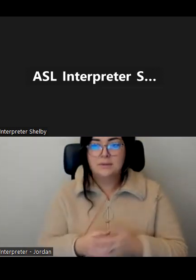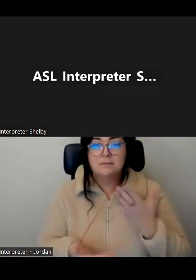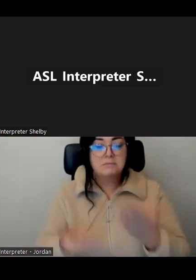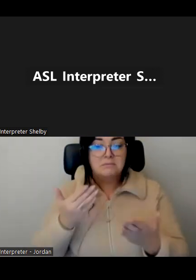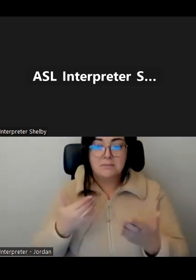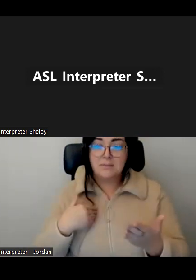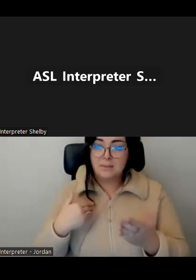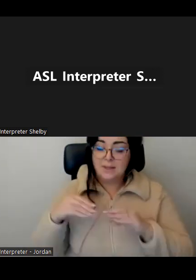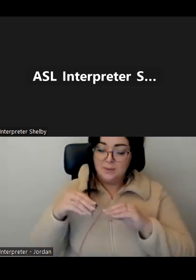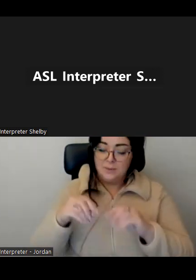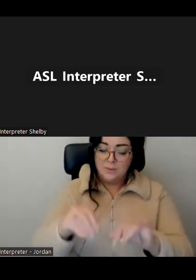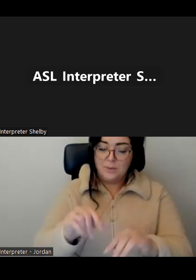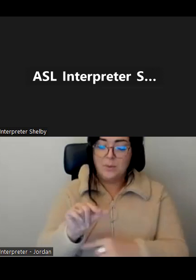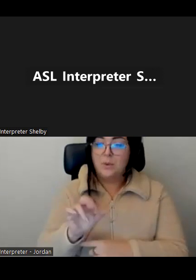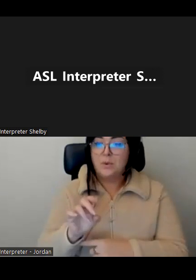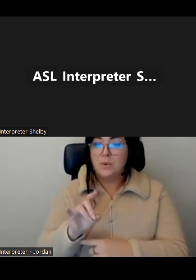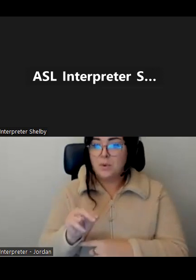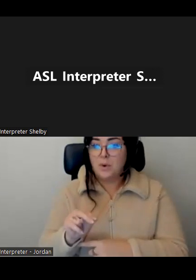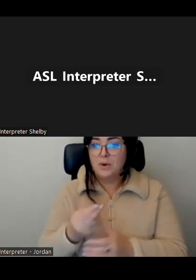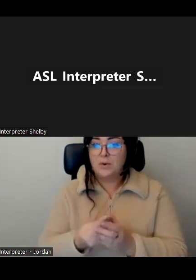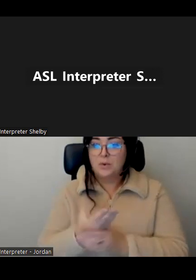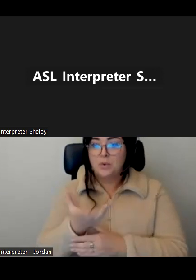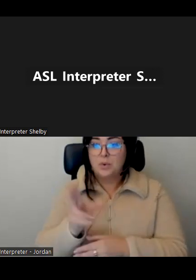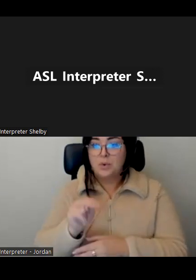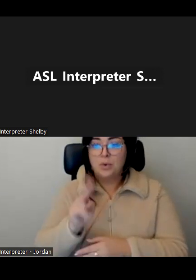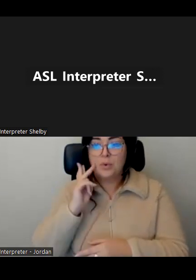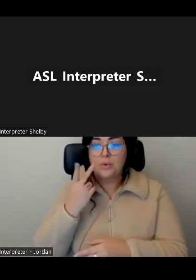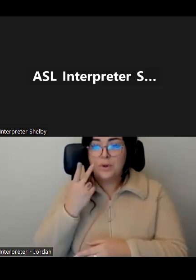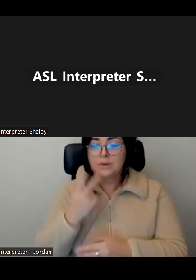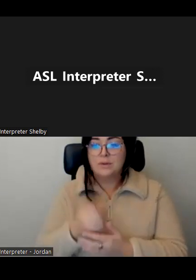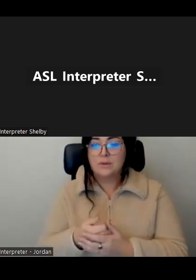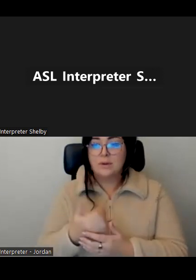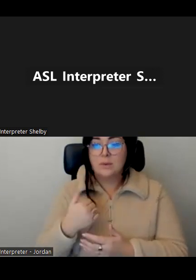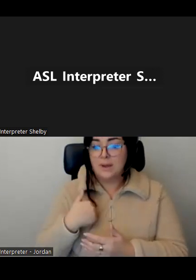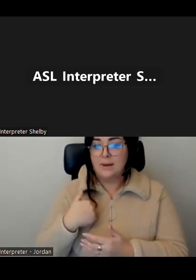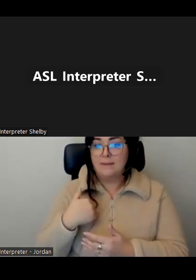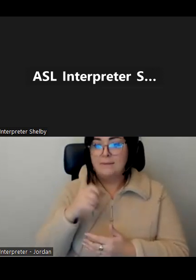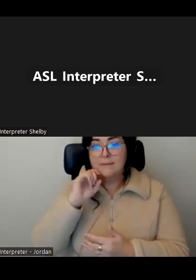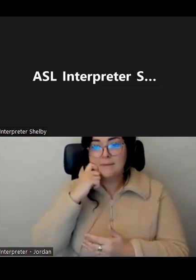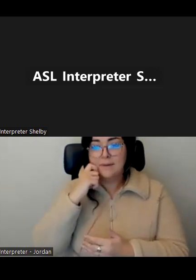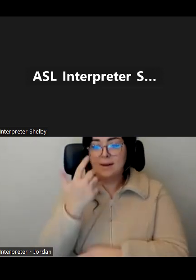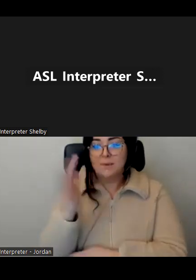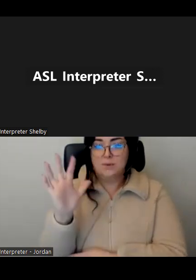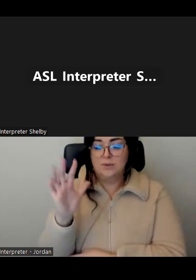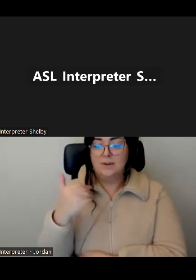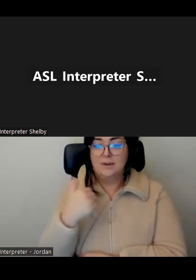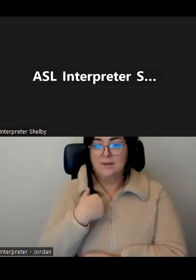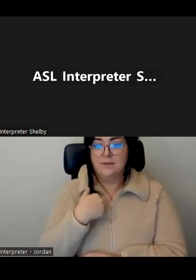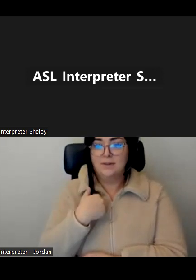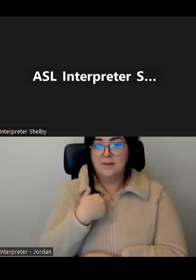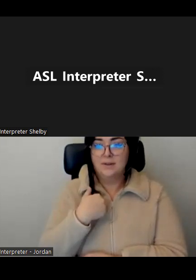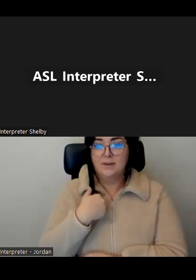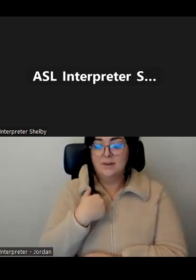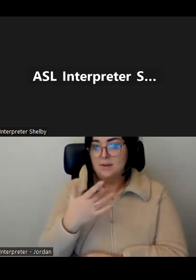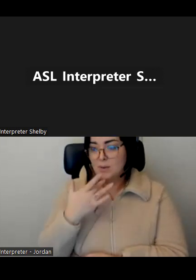own vegetables. I know that we have an apple tree, and so we really lucked out